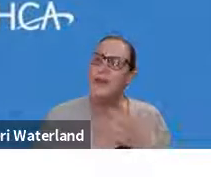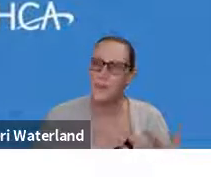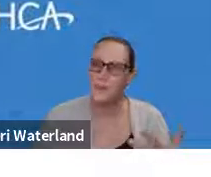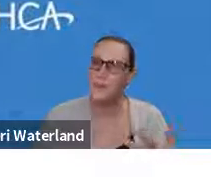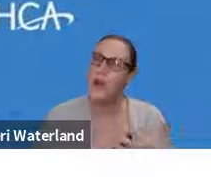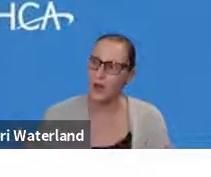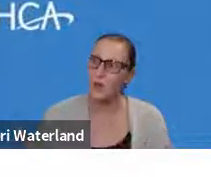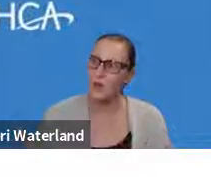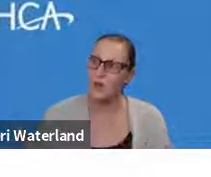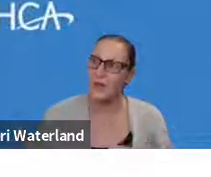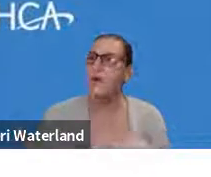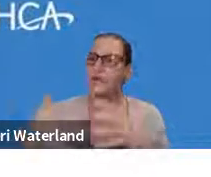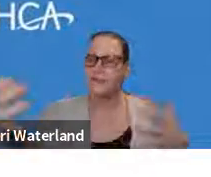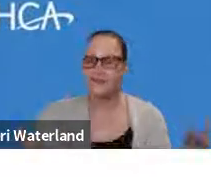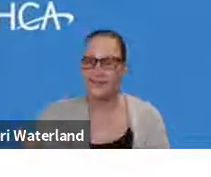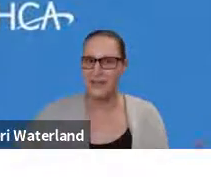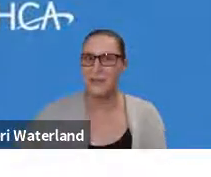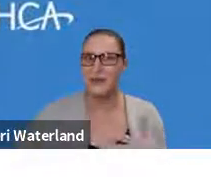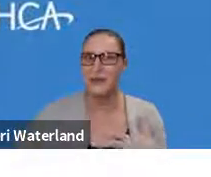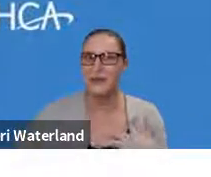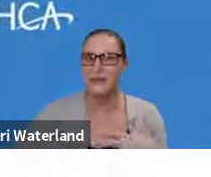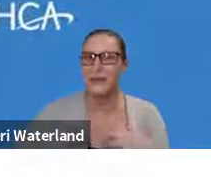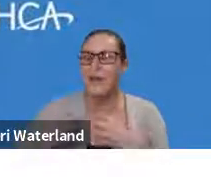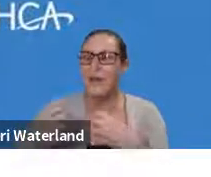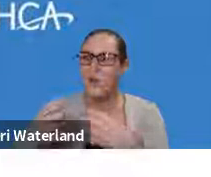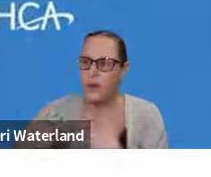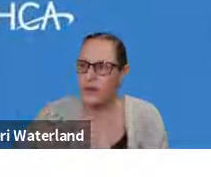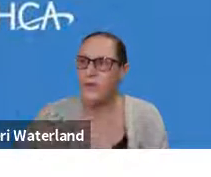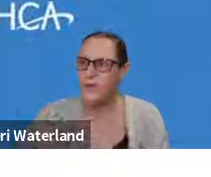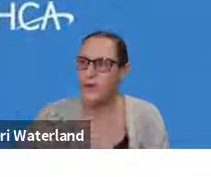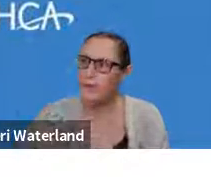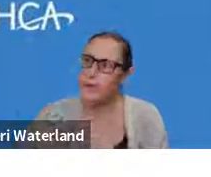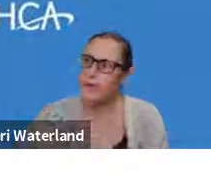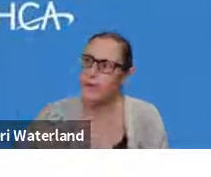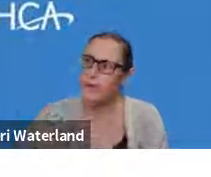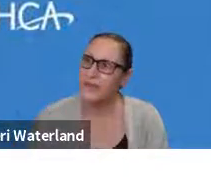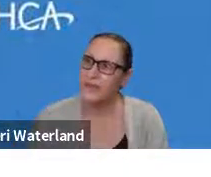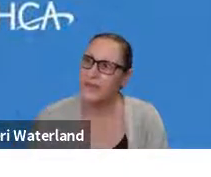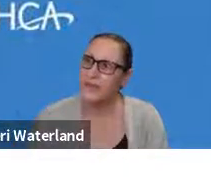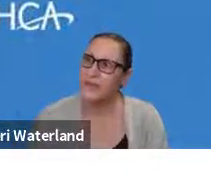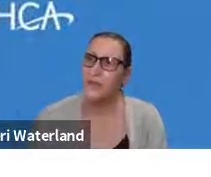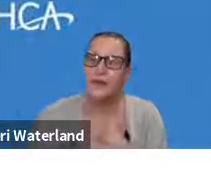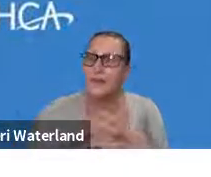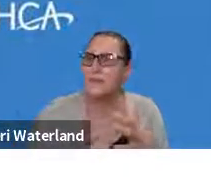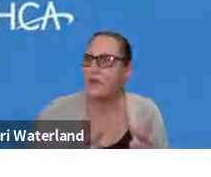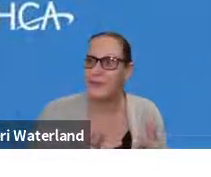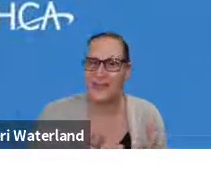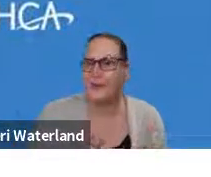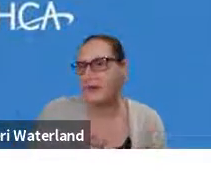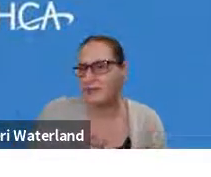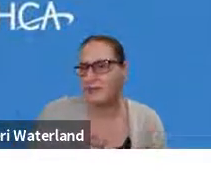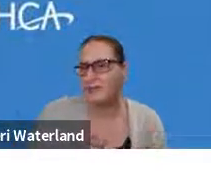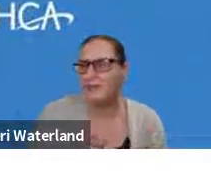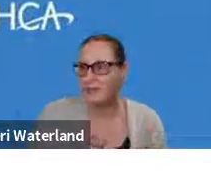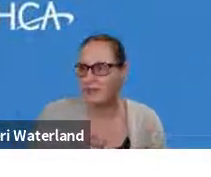what we know and wanted to just let everyone know is we know that we're going to be working with HMA on this. We know there's probably going to